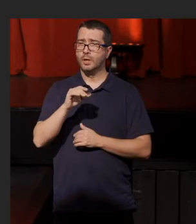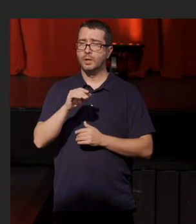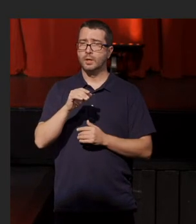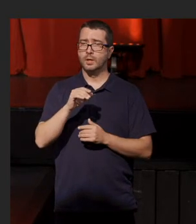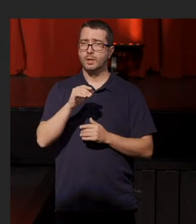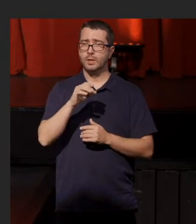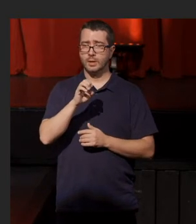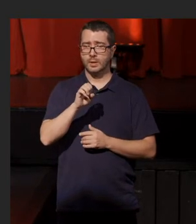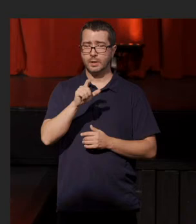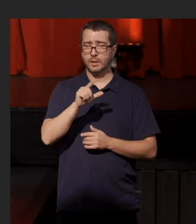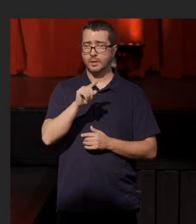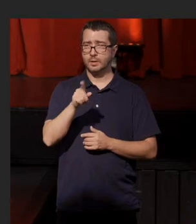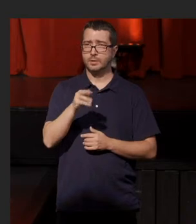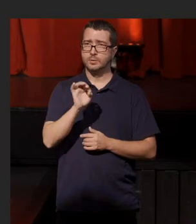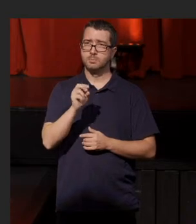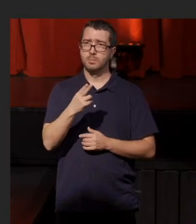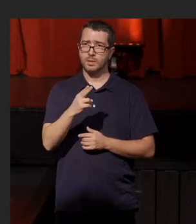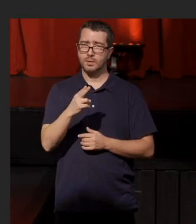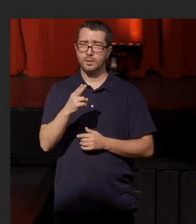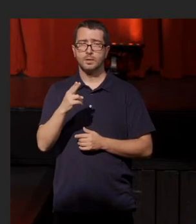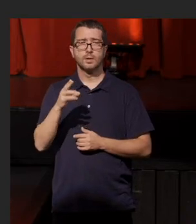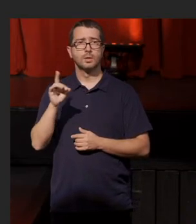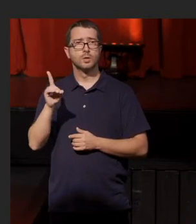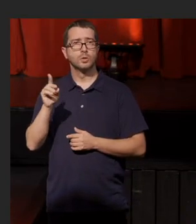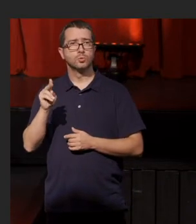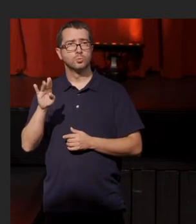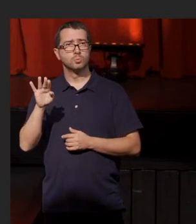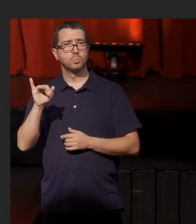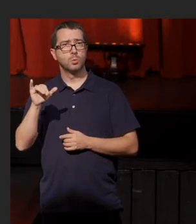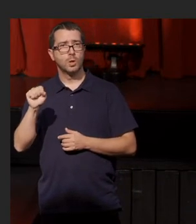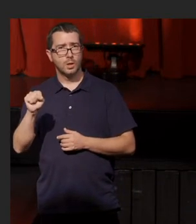the University of Ottawa. Thank you all.